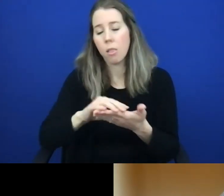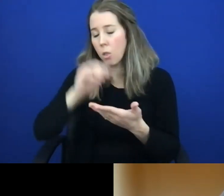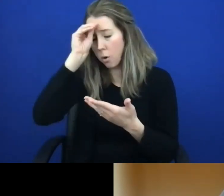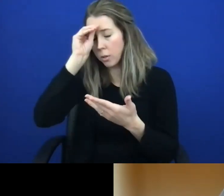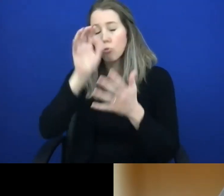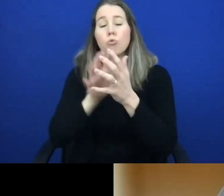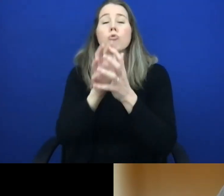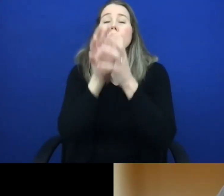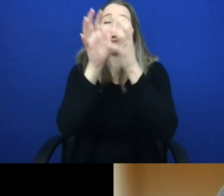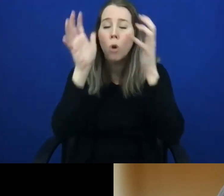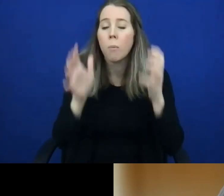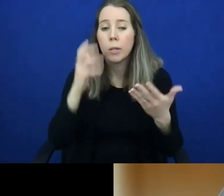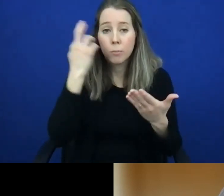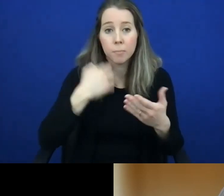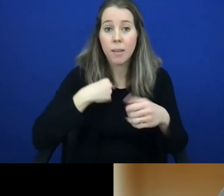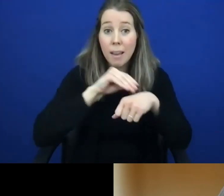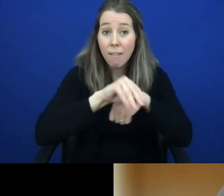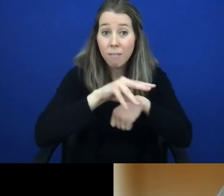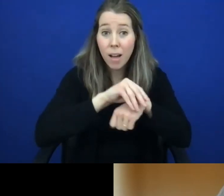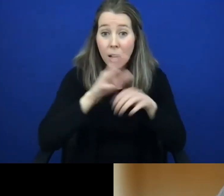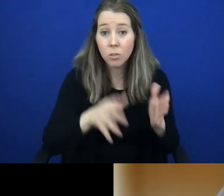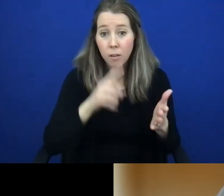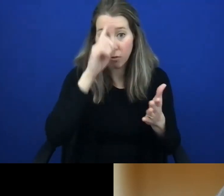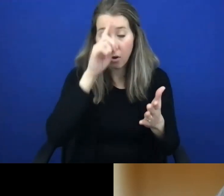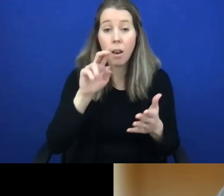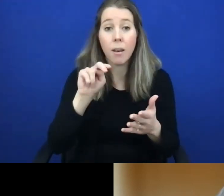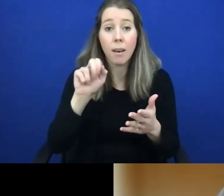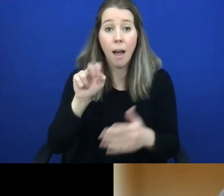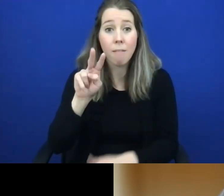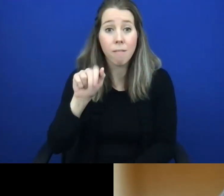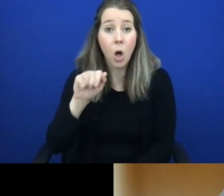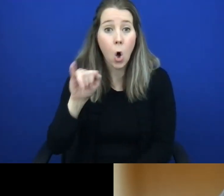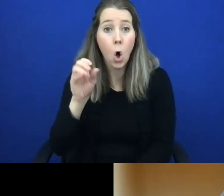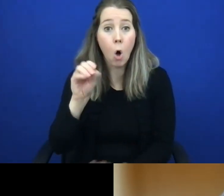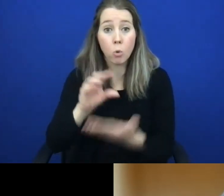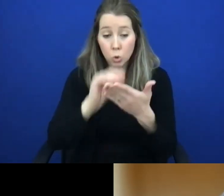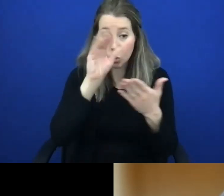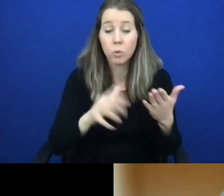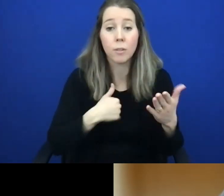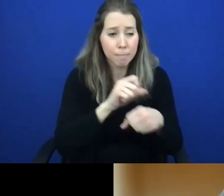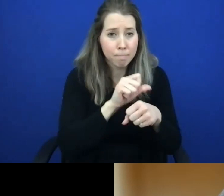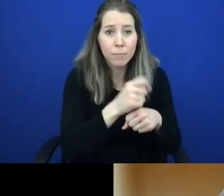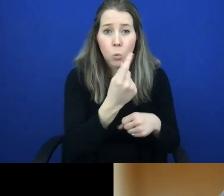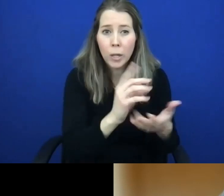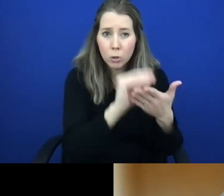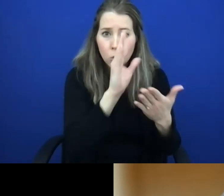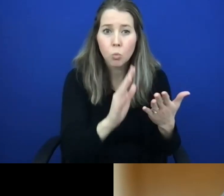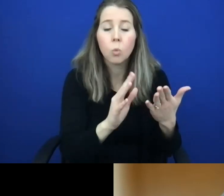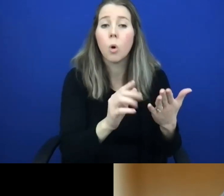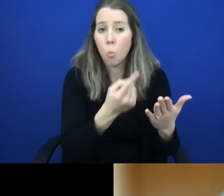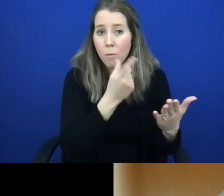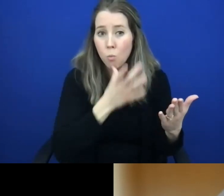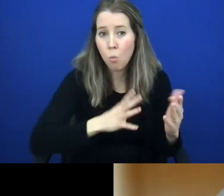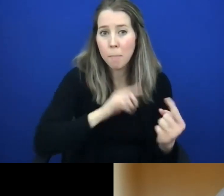much from being the advisor of our Navajo students. And I worked closely with one particular Navajo woman. She